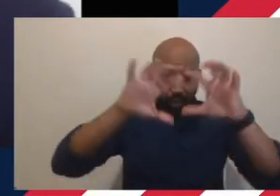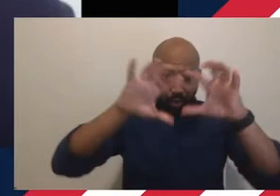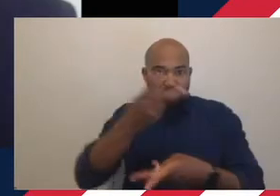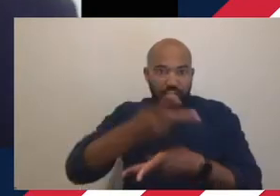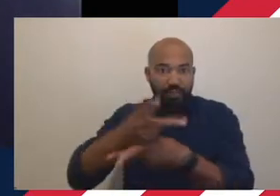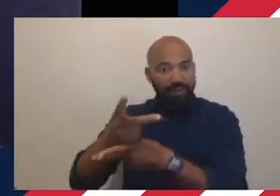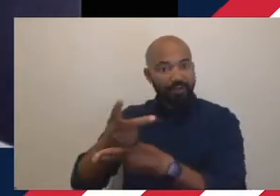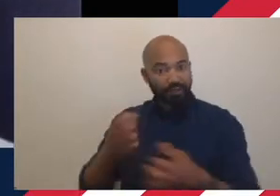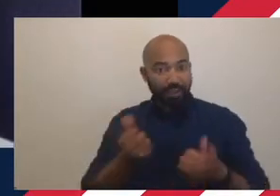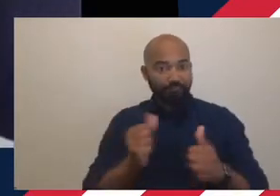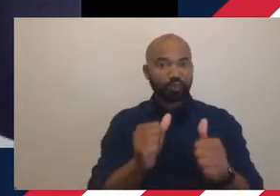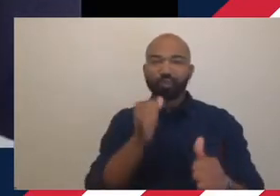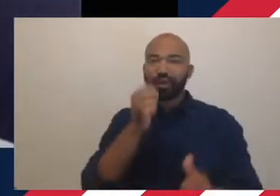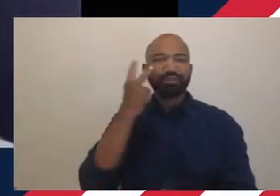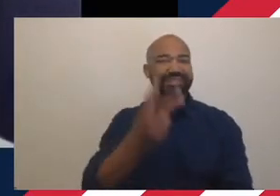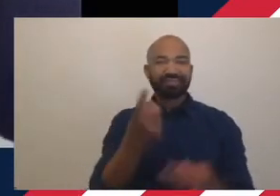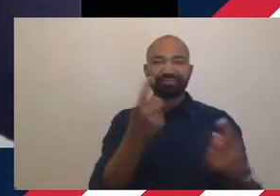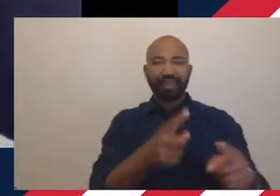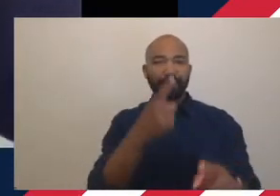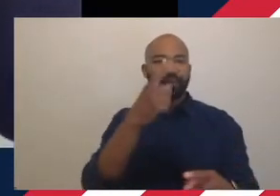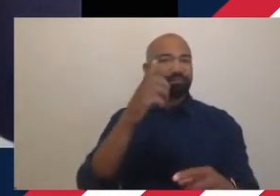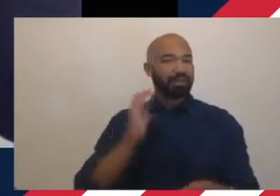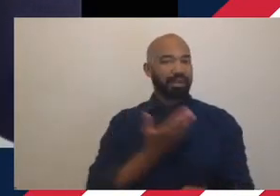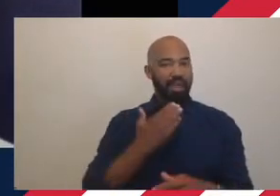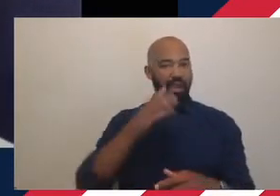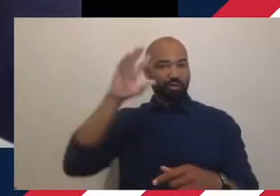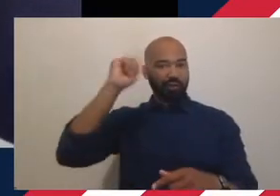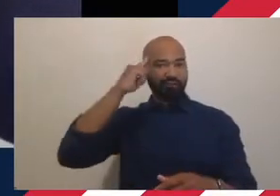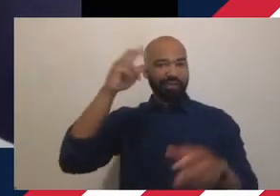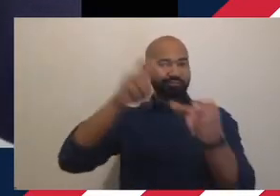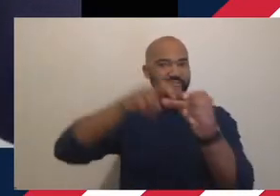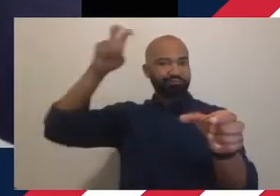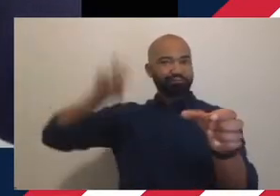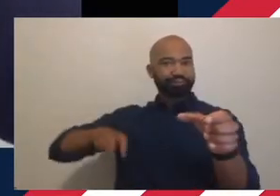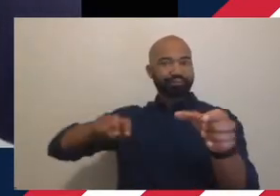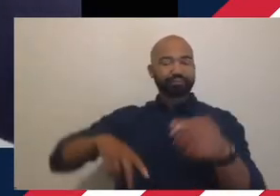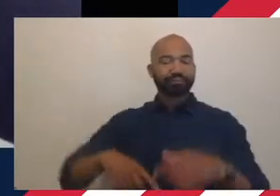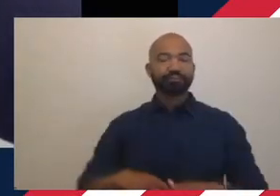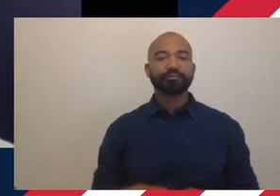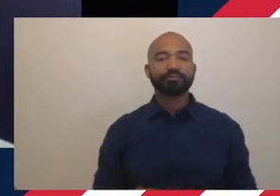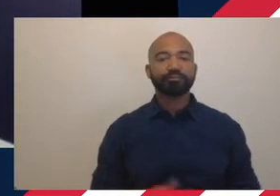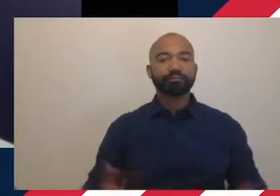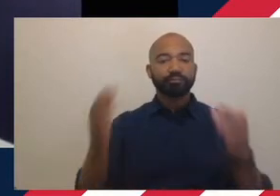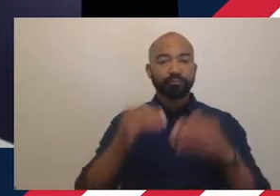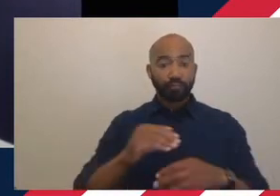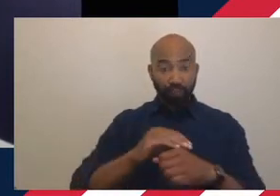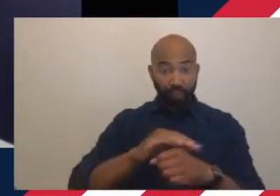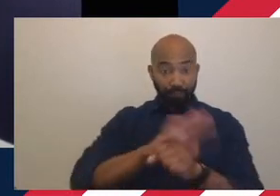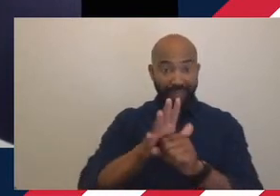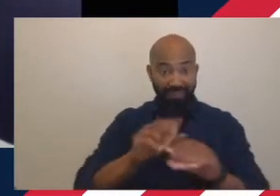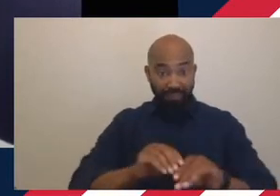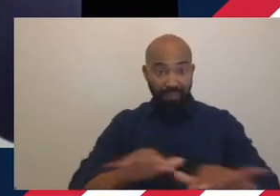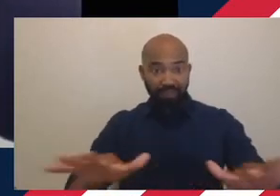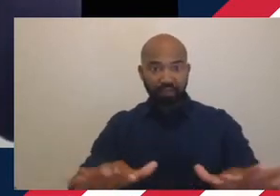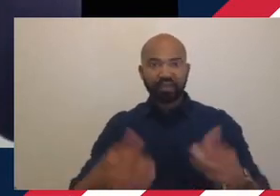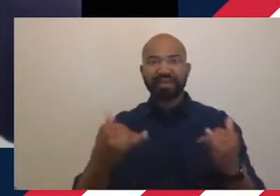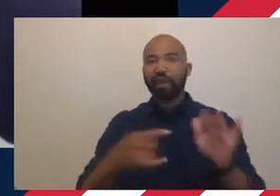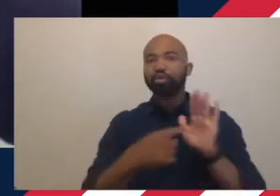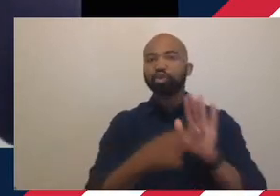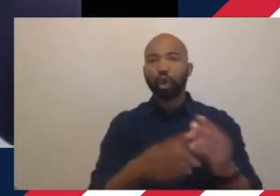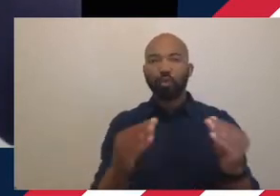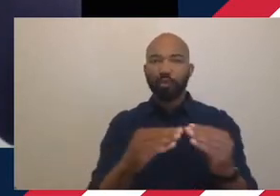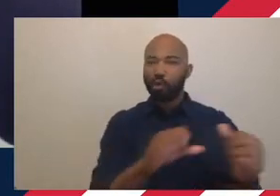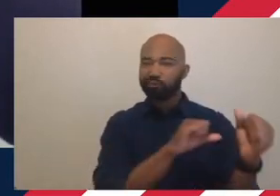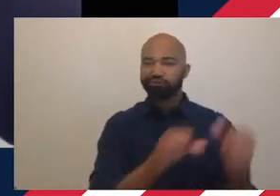don't actually see that taking place. Next, that exacerbate existing inequalities. So just as